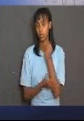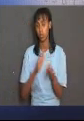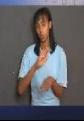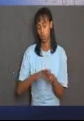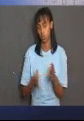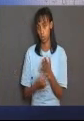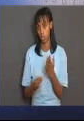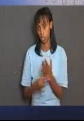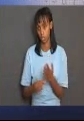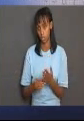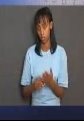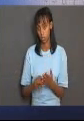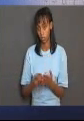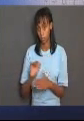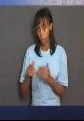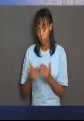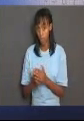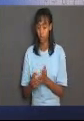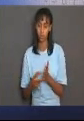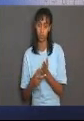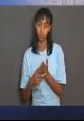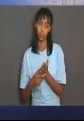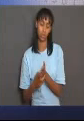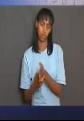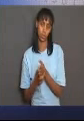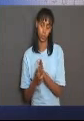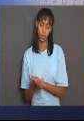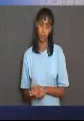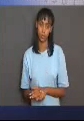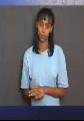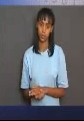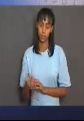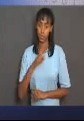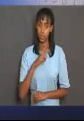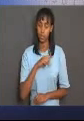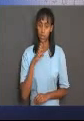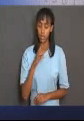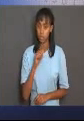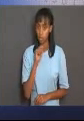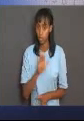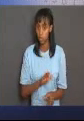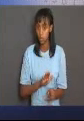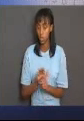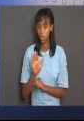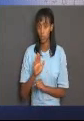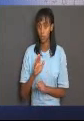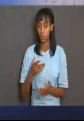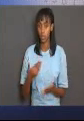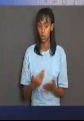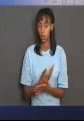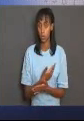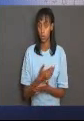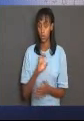oil, particularly for transport. There is not enough renewable energy